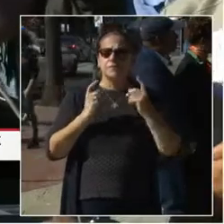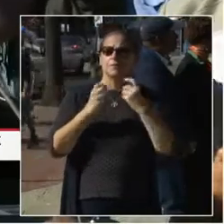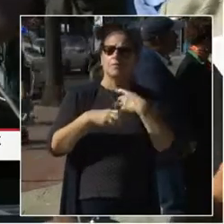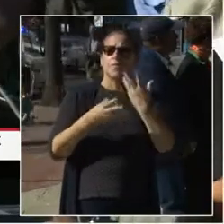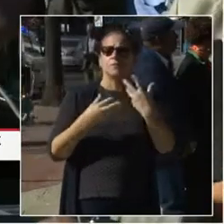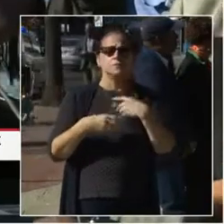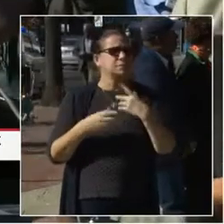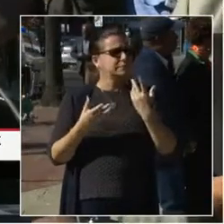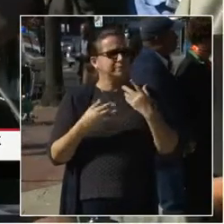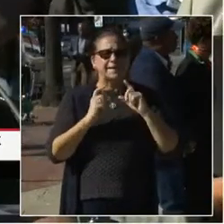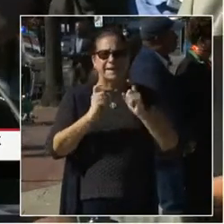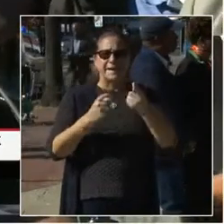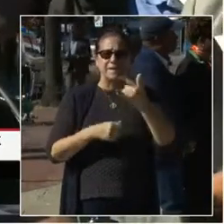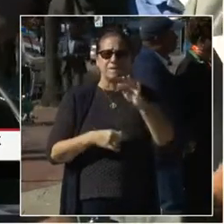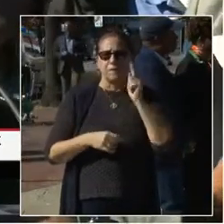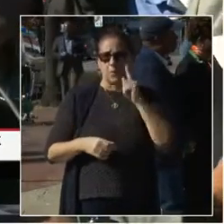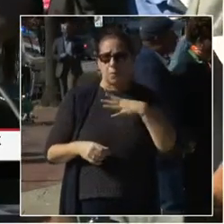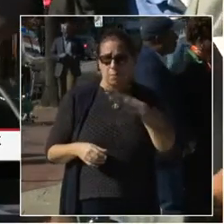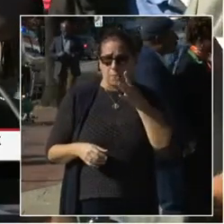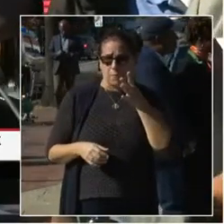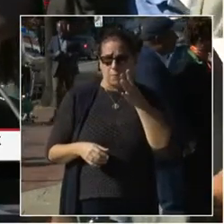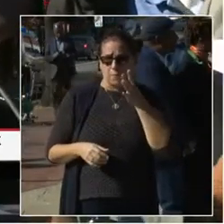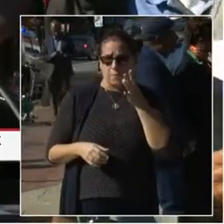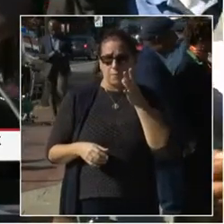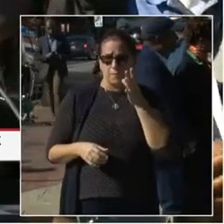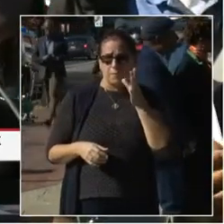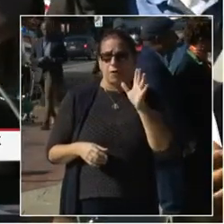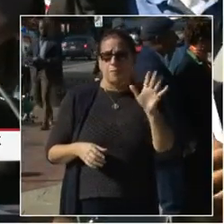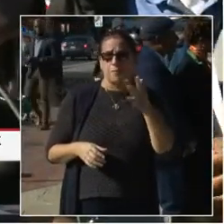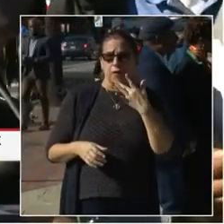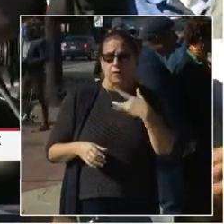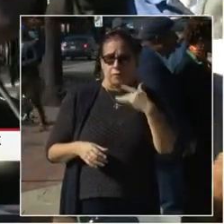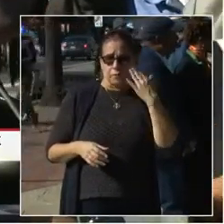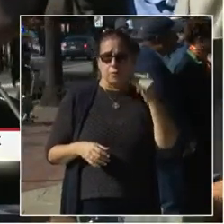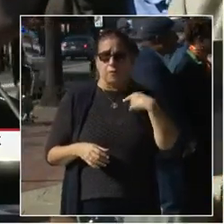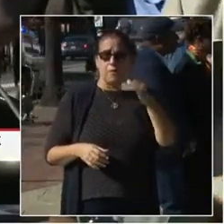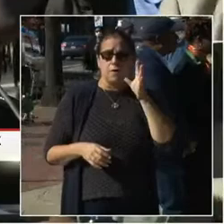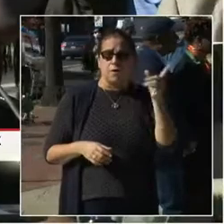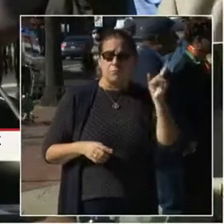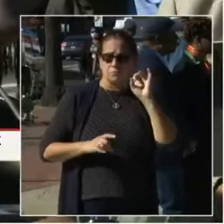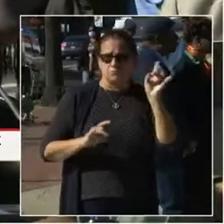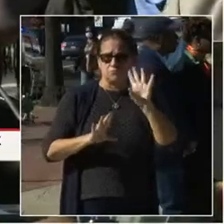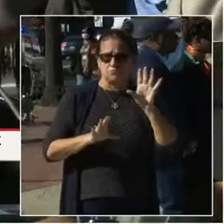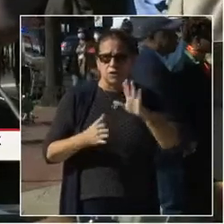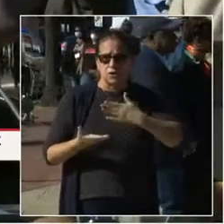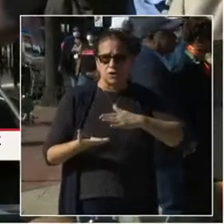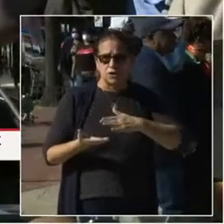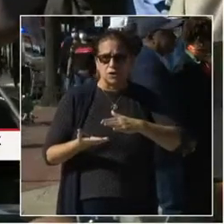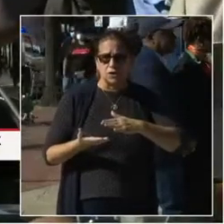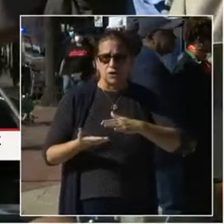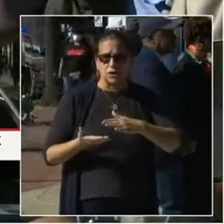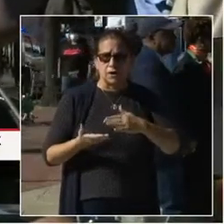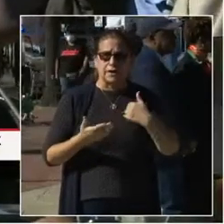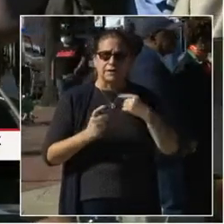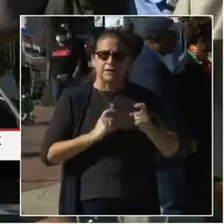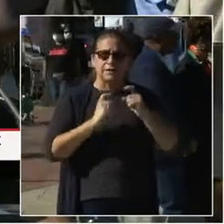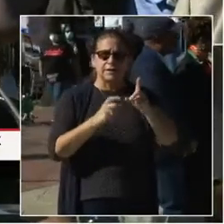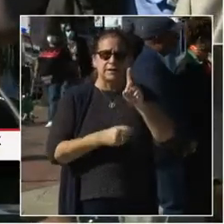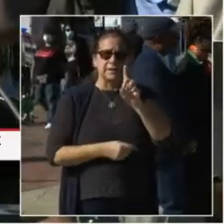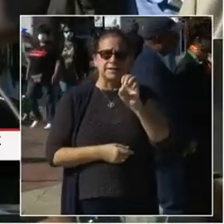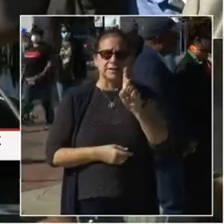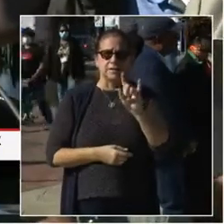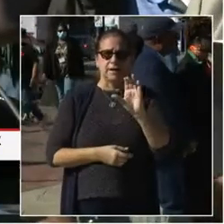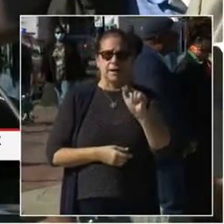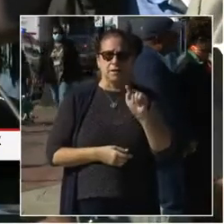loves food and he loves cooking, that was going to be the gift. And he created a fish burger at a